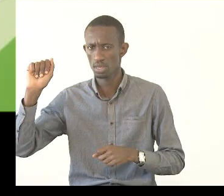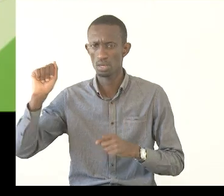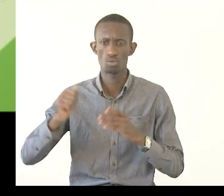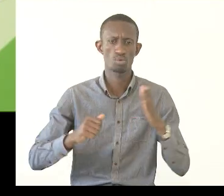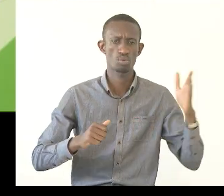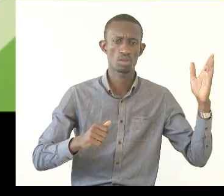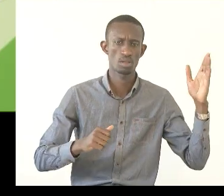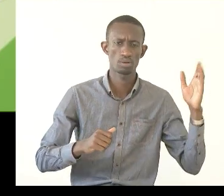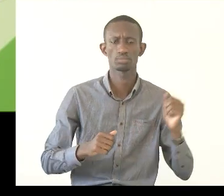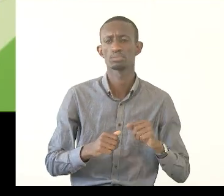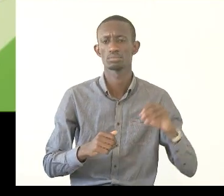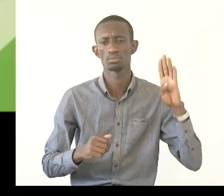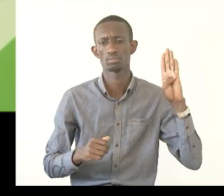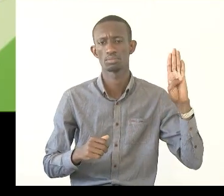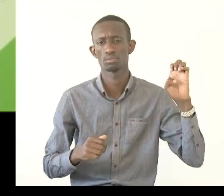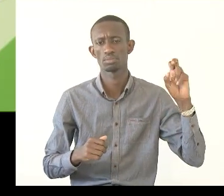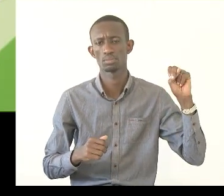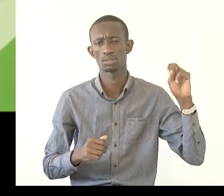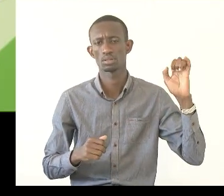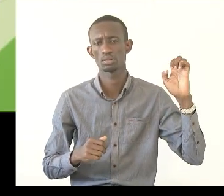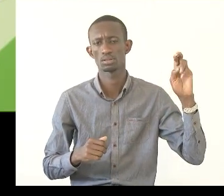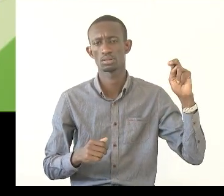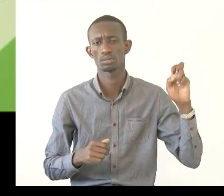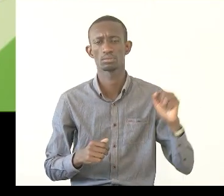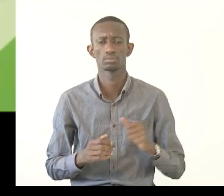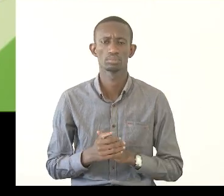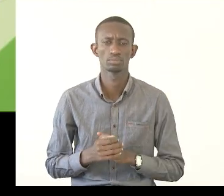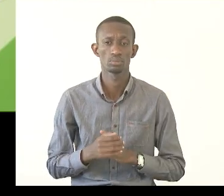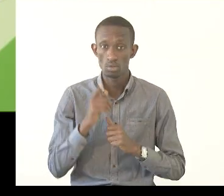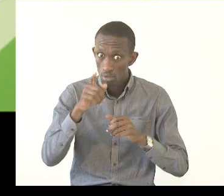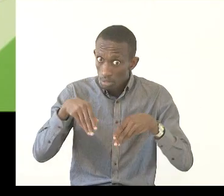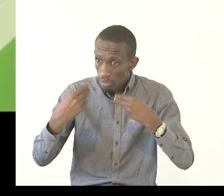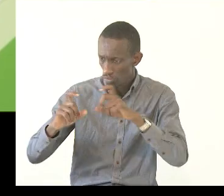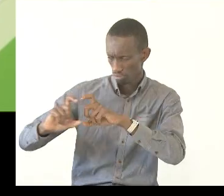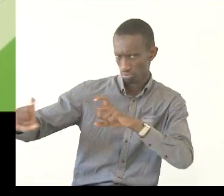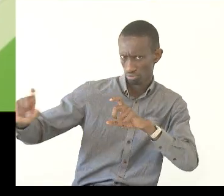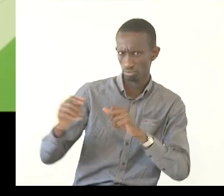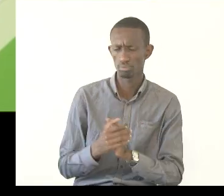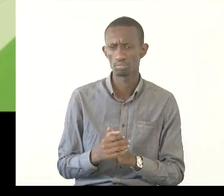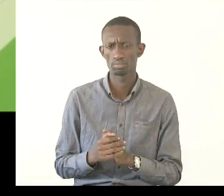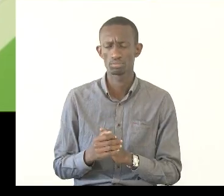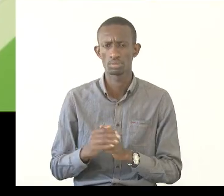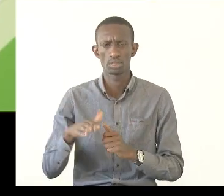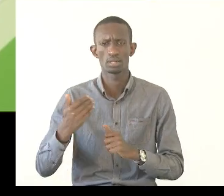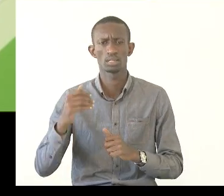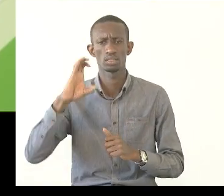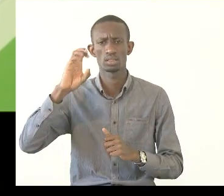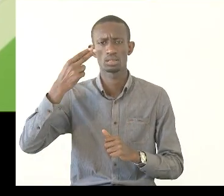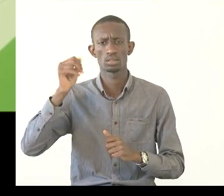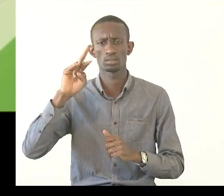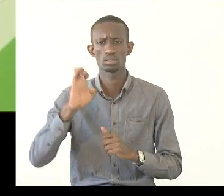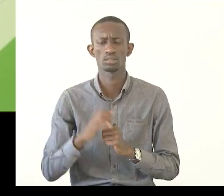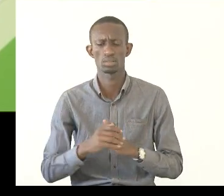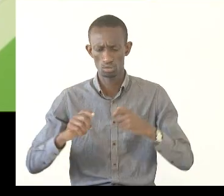electrophilic substitution reactions. Give the formula and charge of the electrophile in each